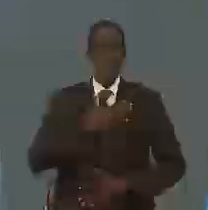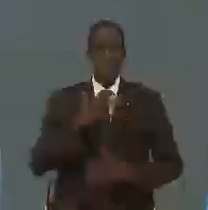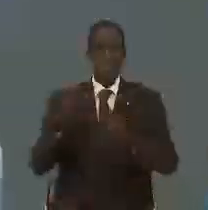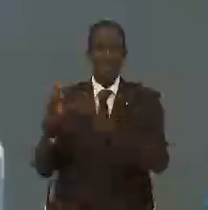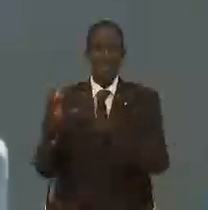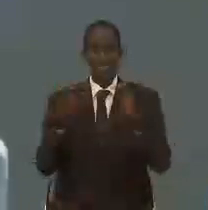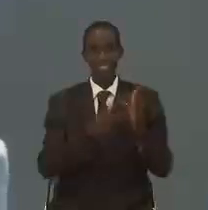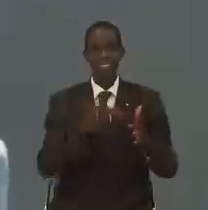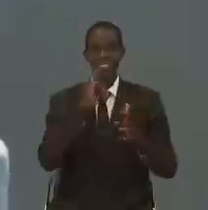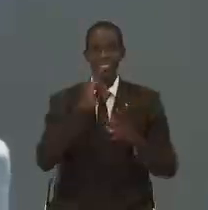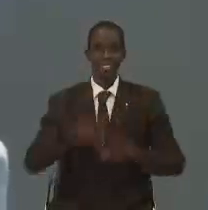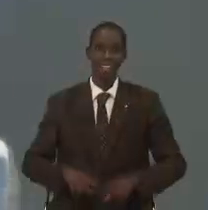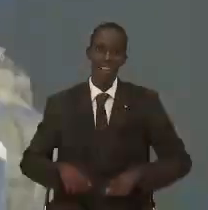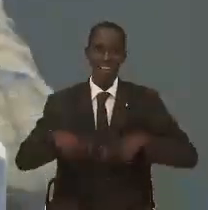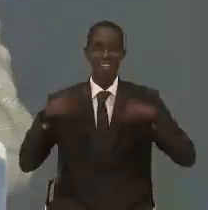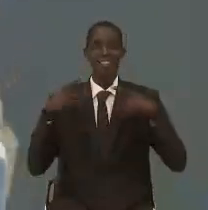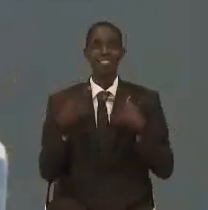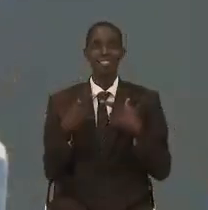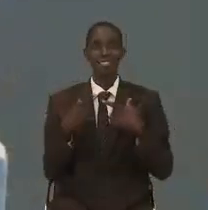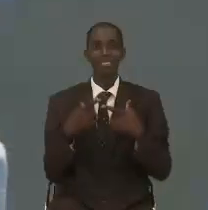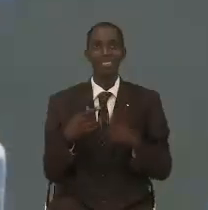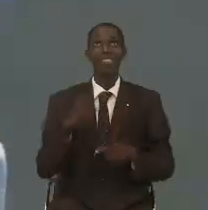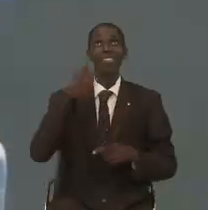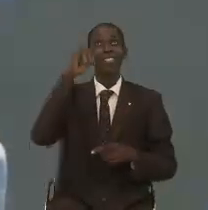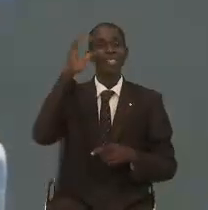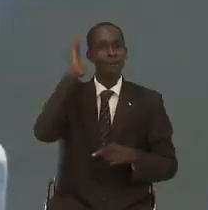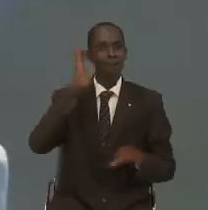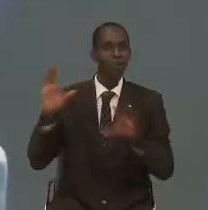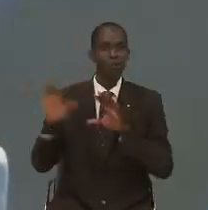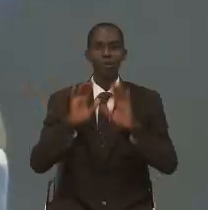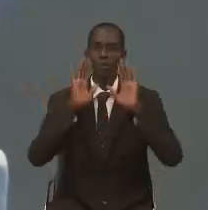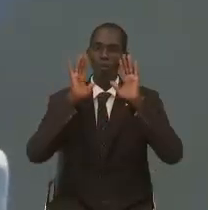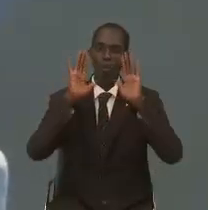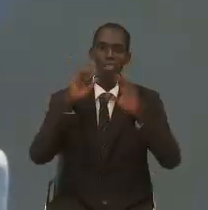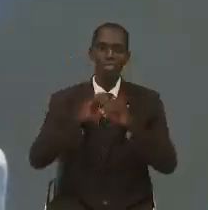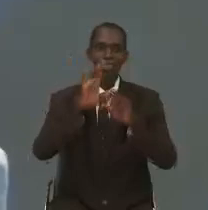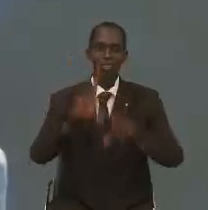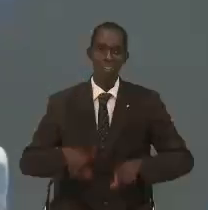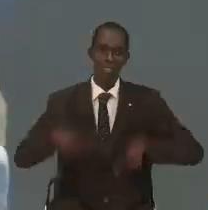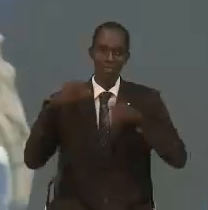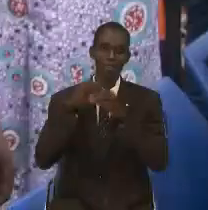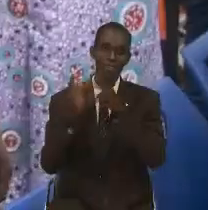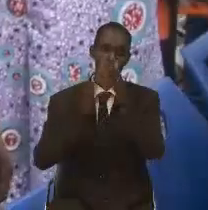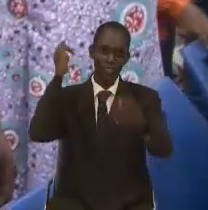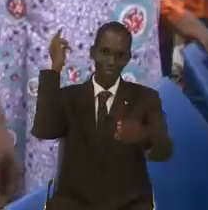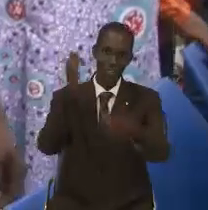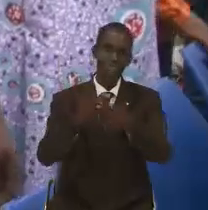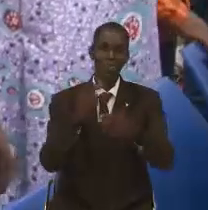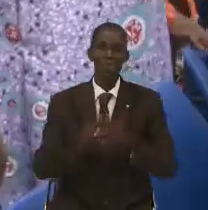alive. He'll do wonders in your life in Jesus'